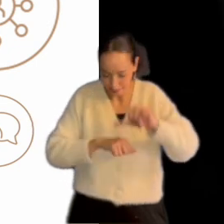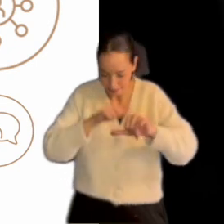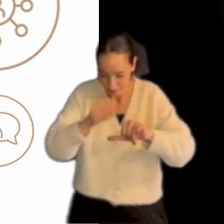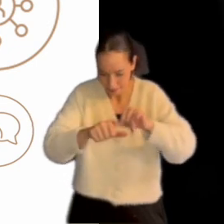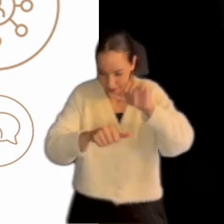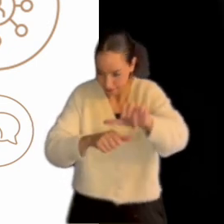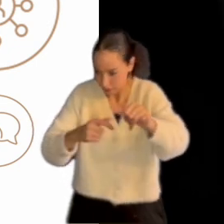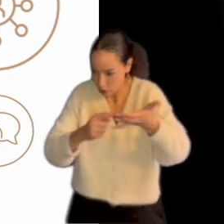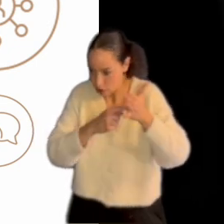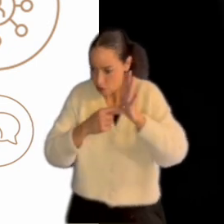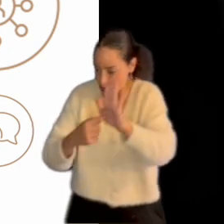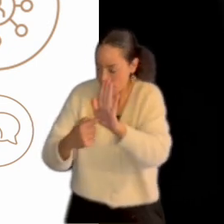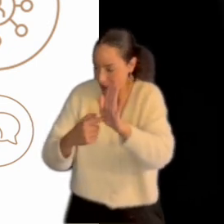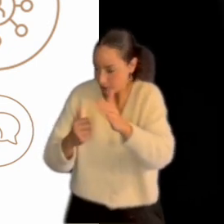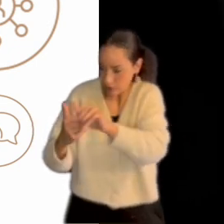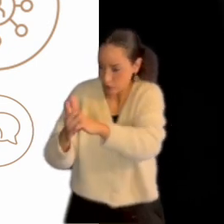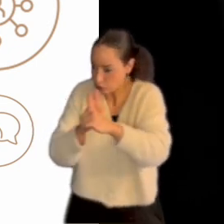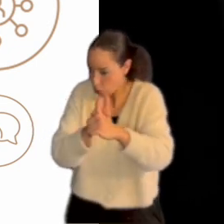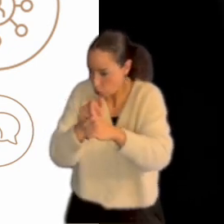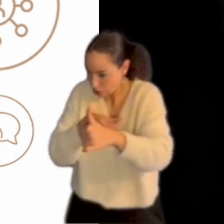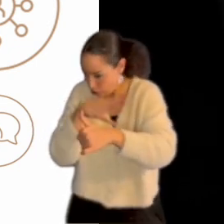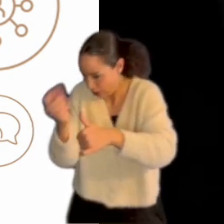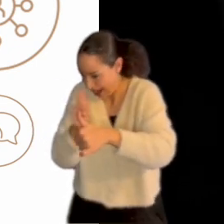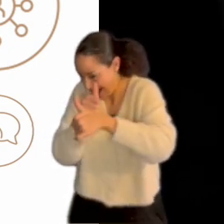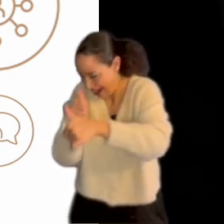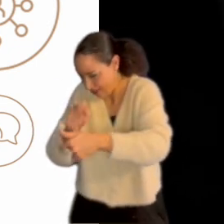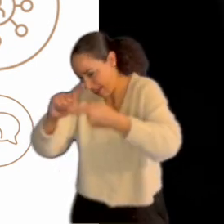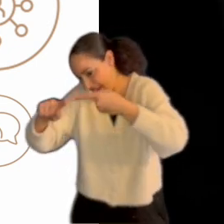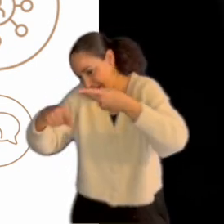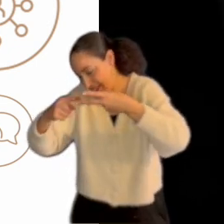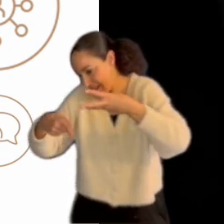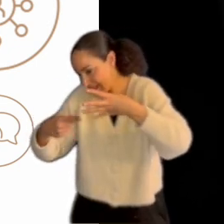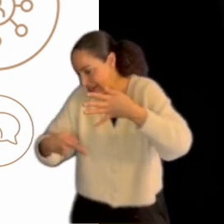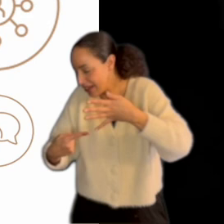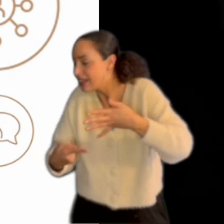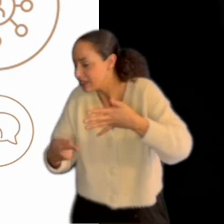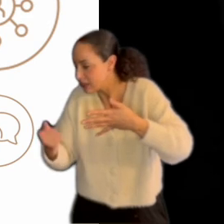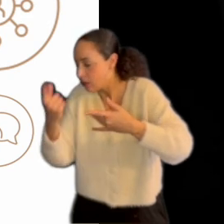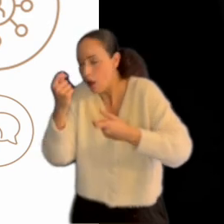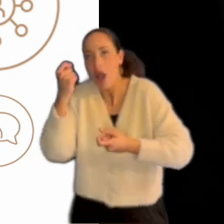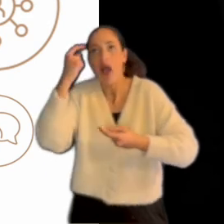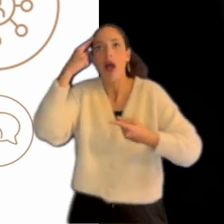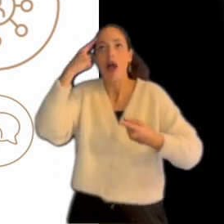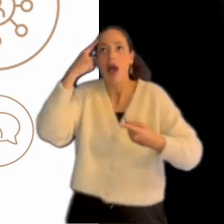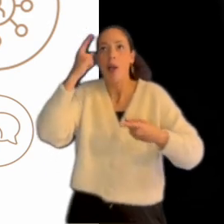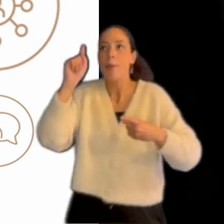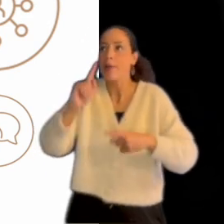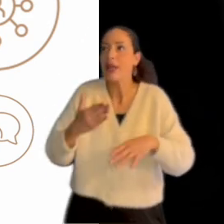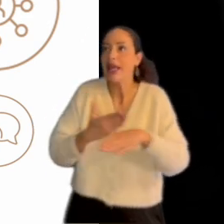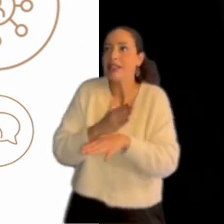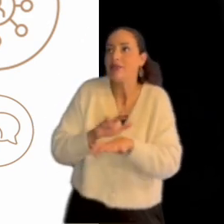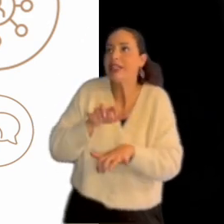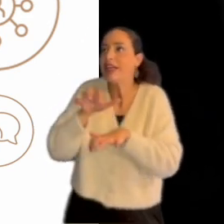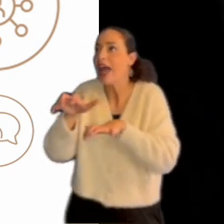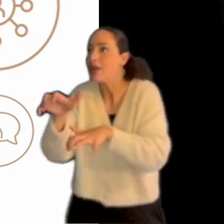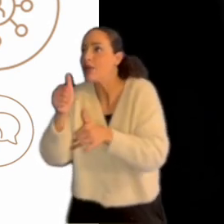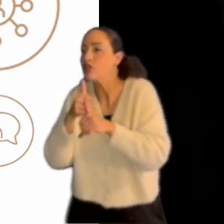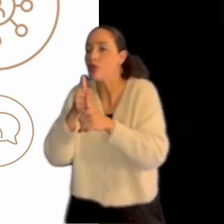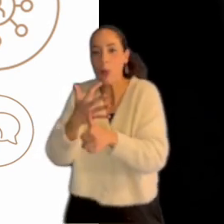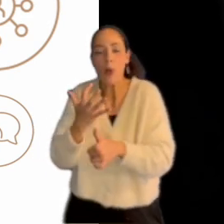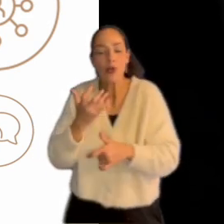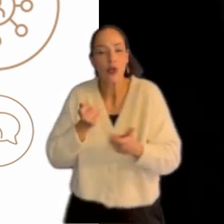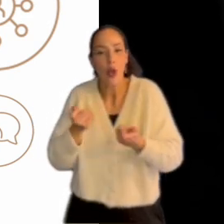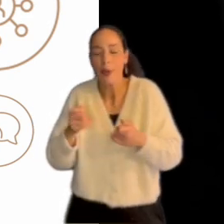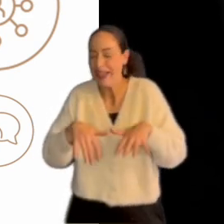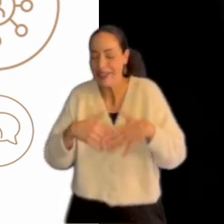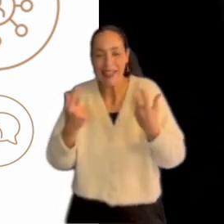animals which support coping. It also encourages someone to become very specific about exactly how these people, activities, places, and